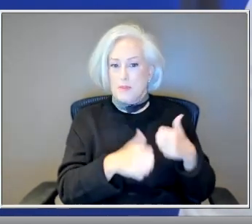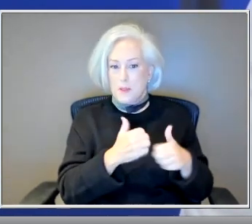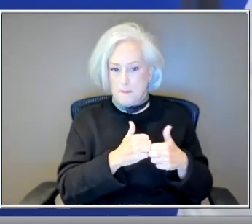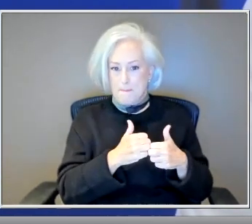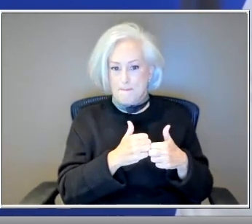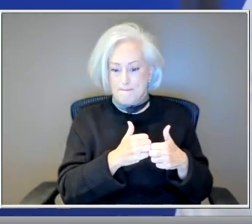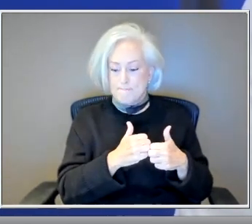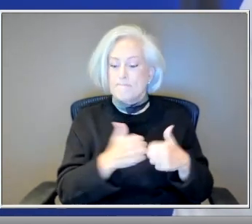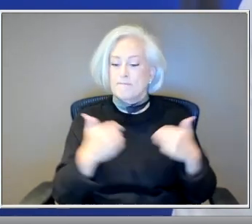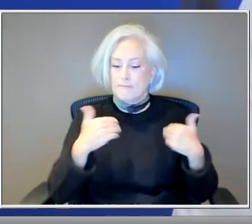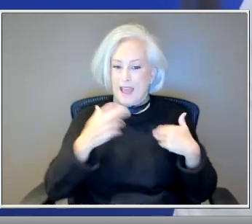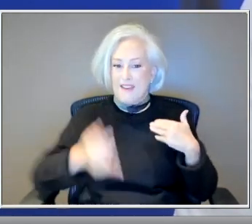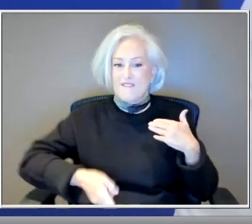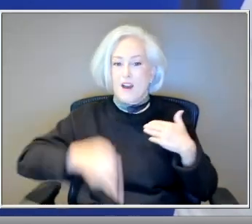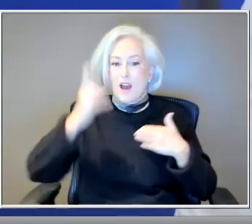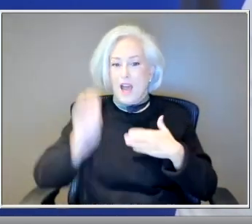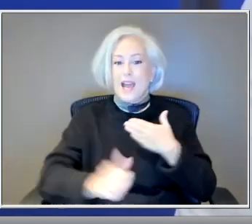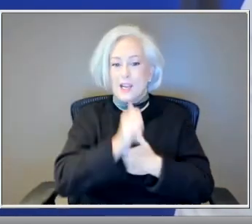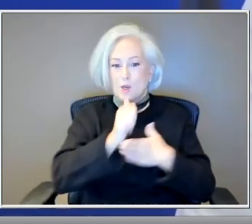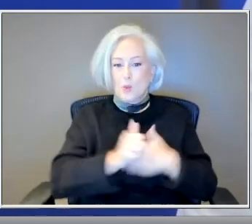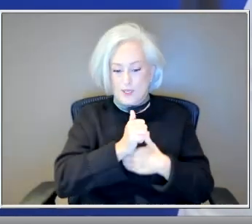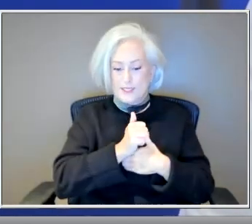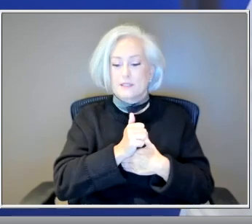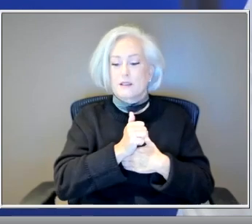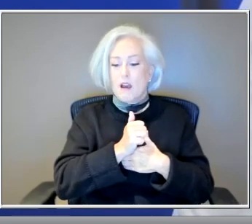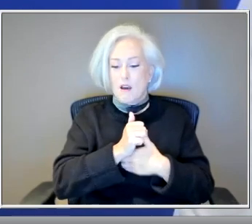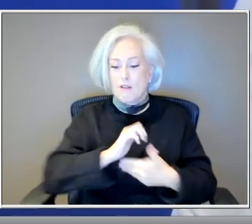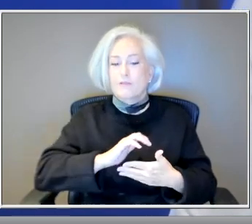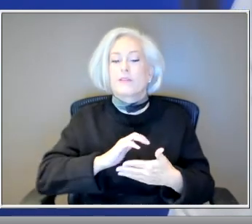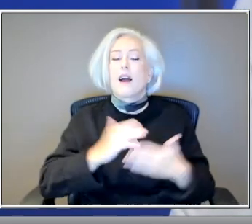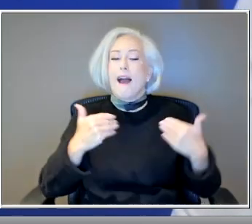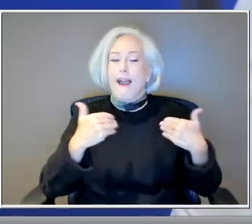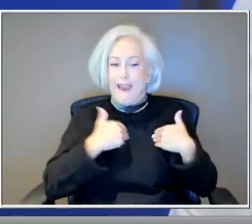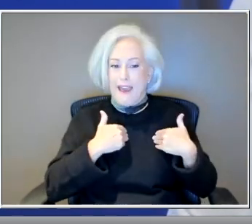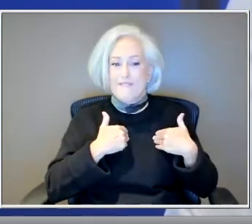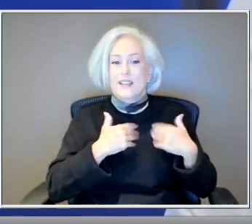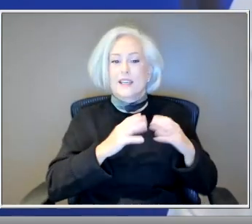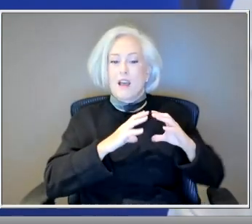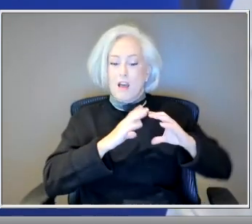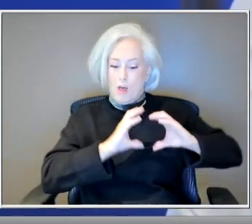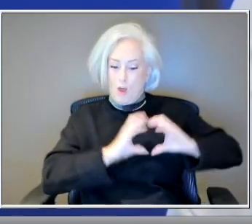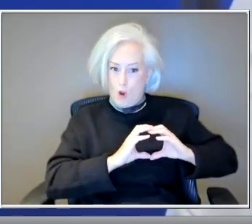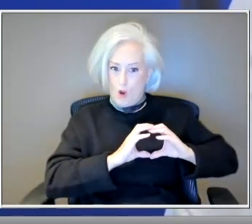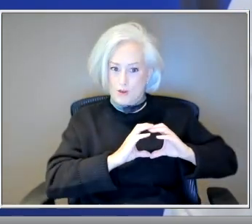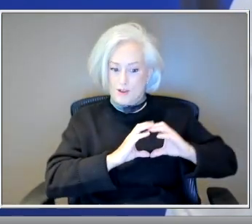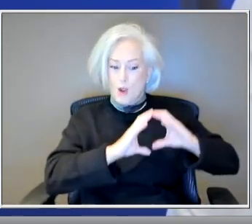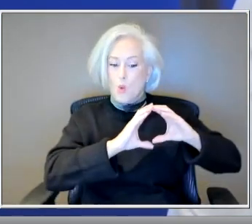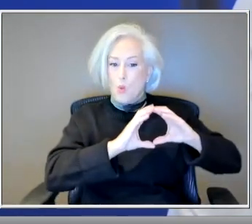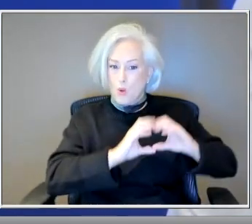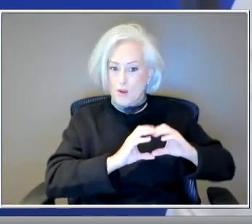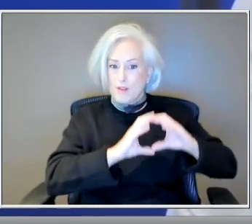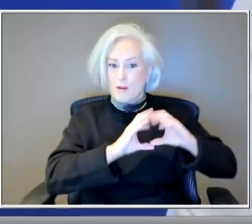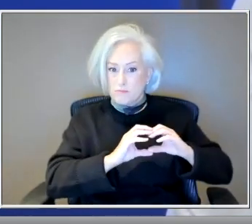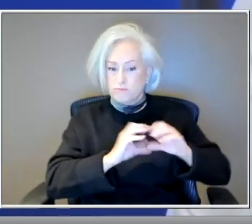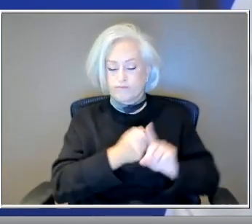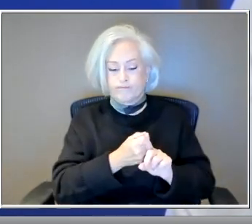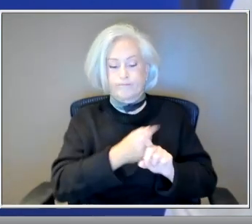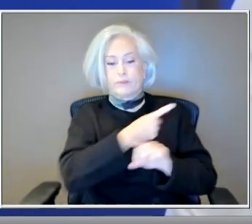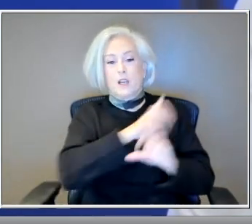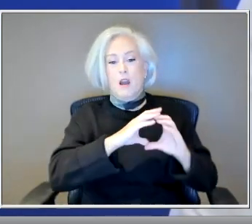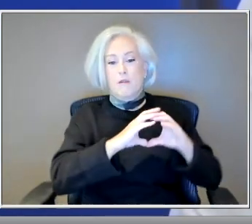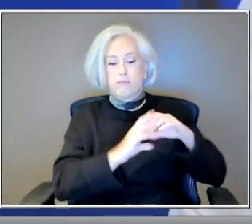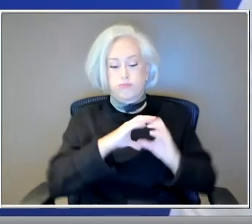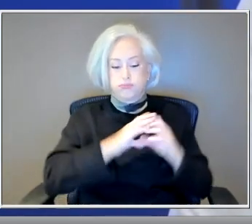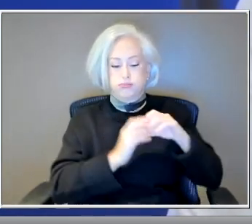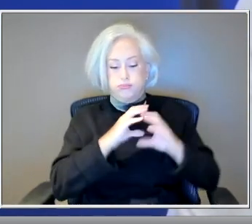of developing these arrhythmias, and really arrhythmias from the top or the bottom chambers of the heart. But atrial fibrillation and atrial flutter are